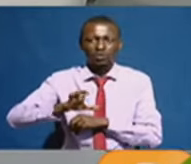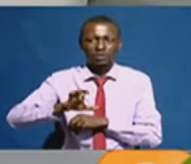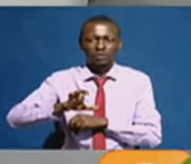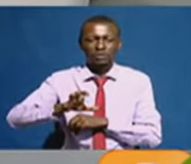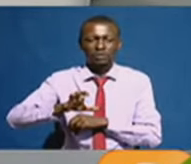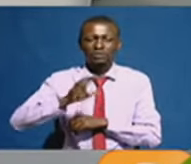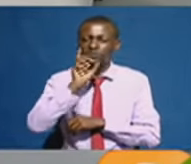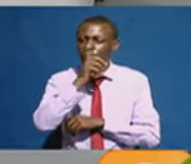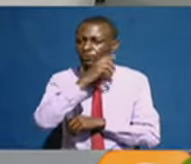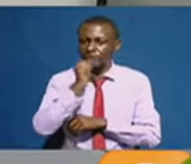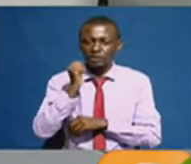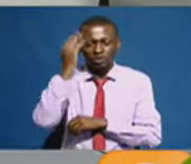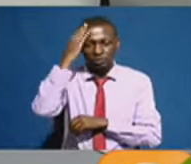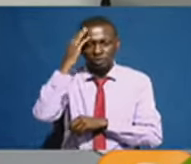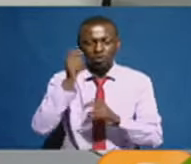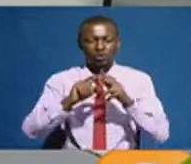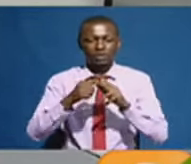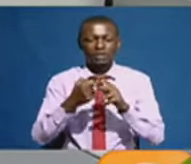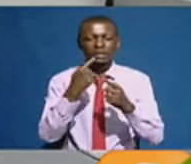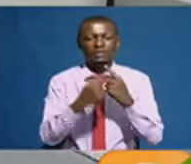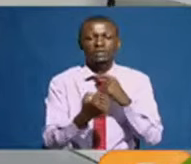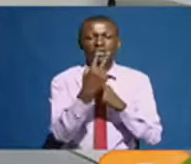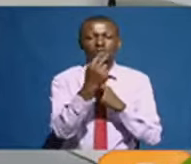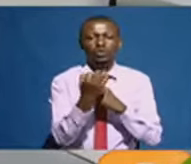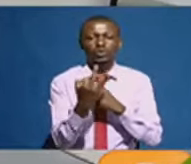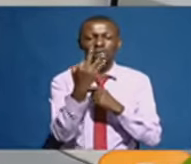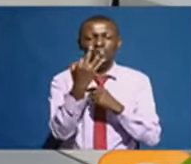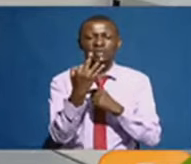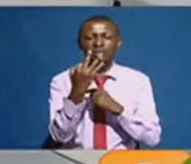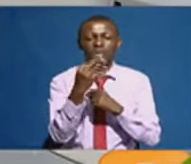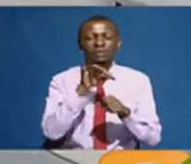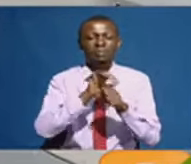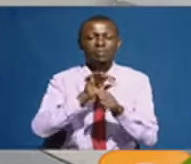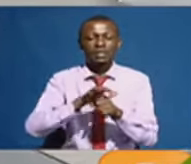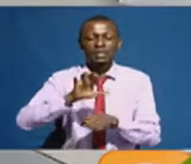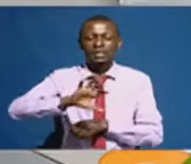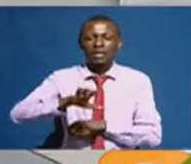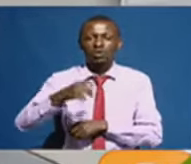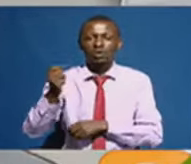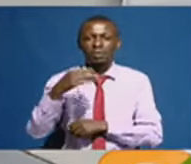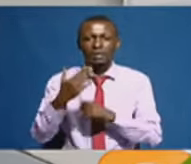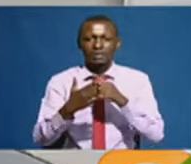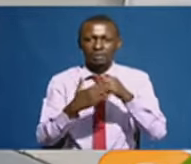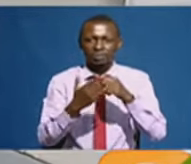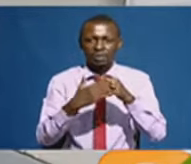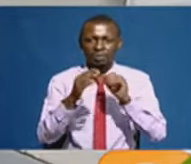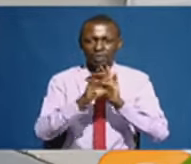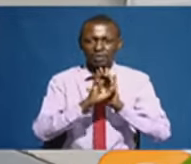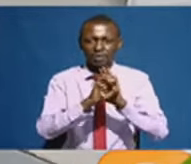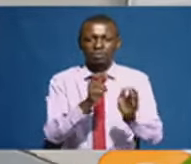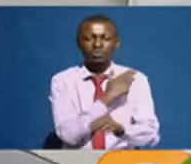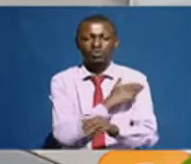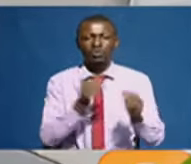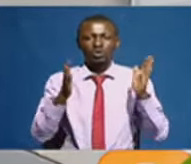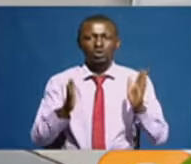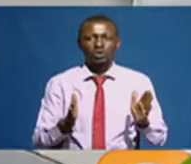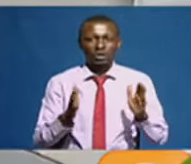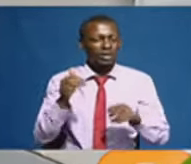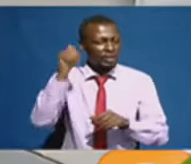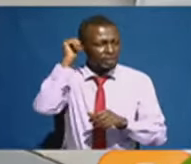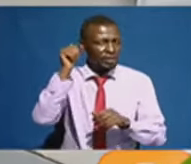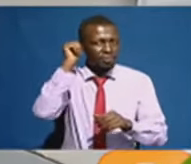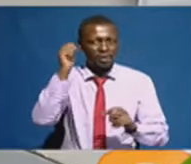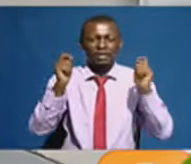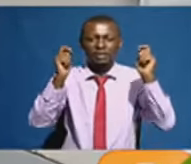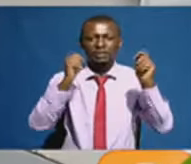know this from 2023, not one county, but several. In September, for instance, doctors in Nyamira had downed their tools